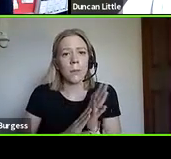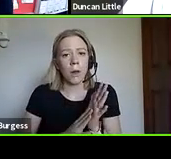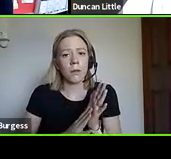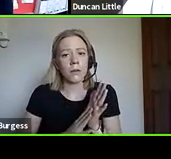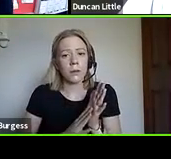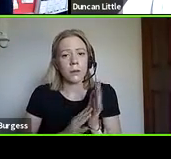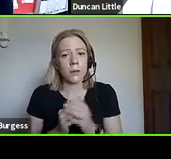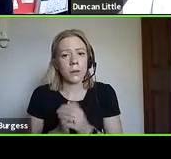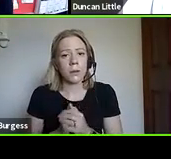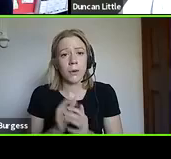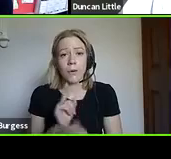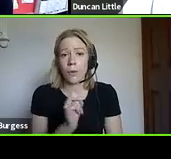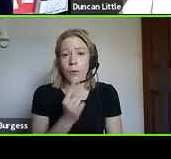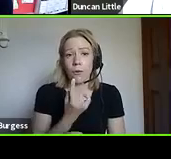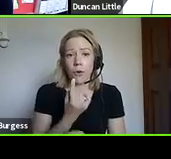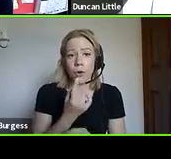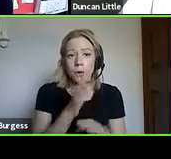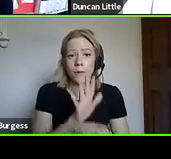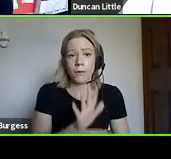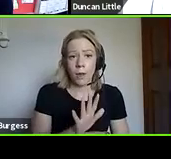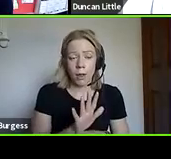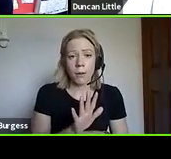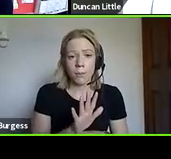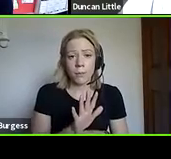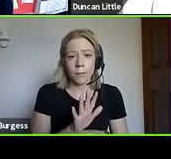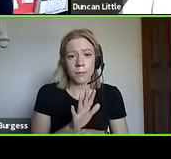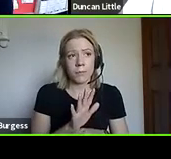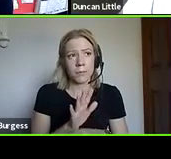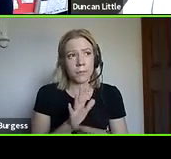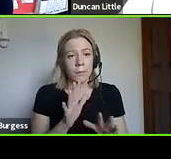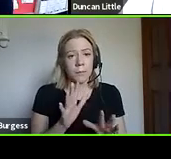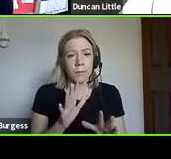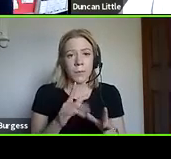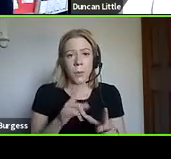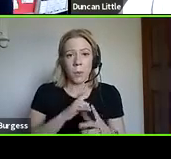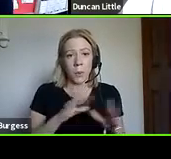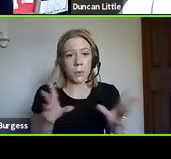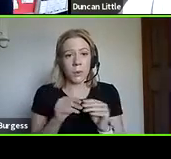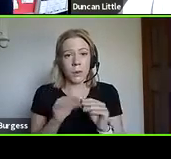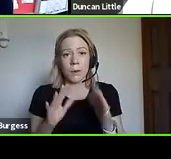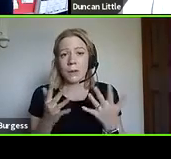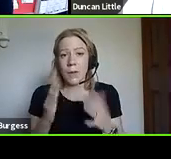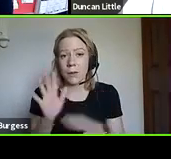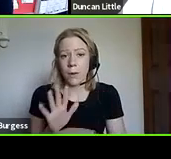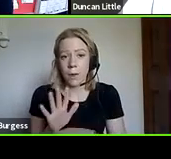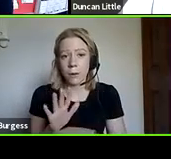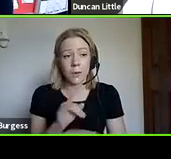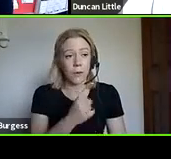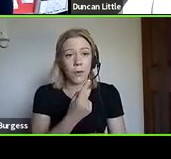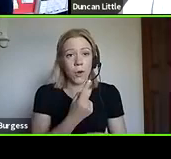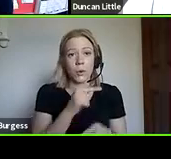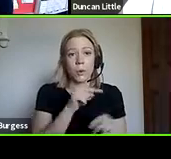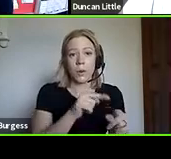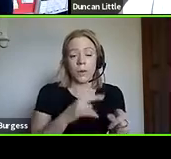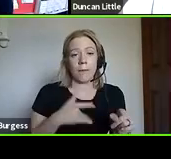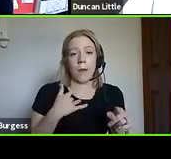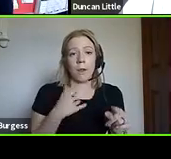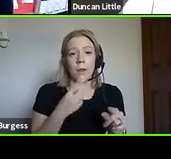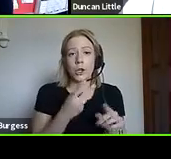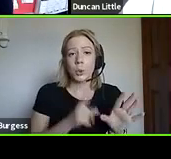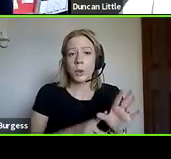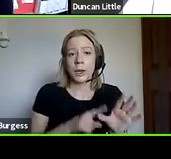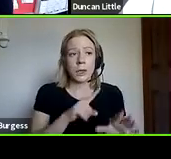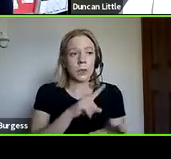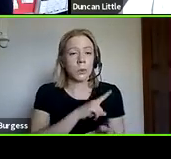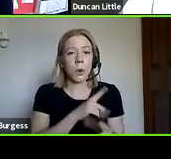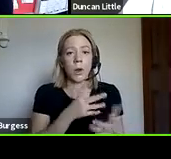the first film, the 10 films for an inclusive day, it took more like 2 years because there were 4 countries